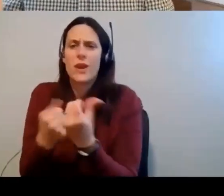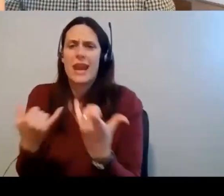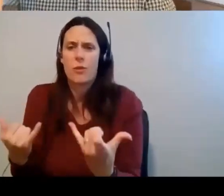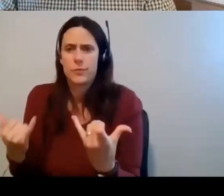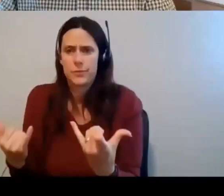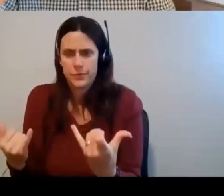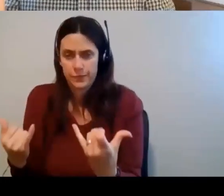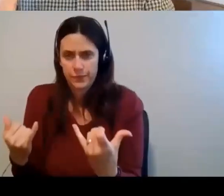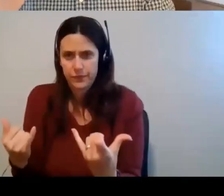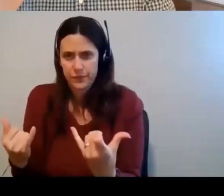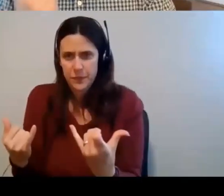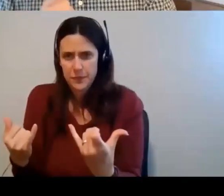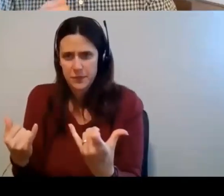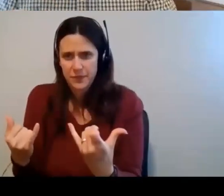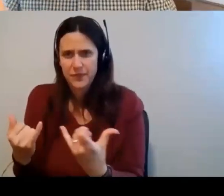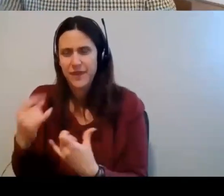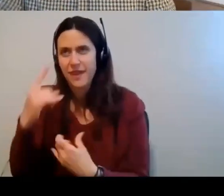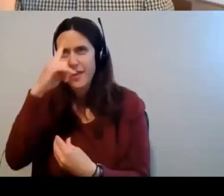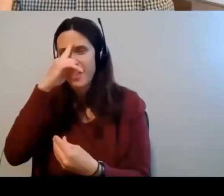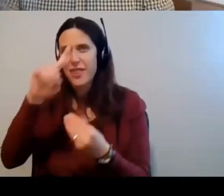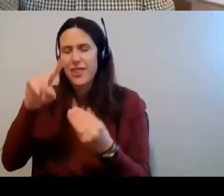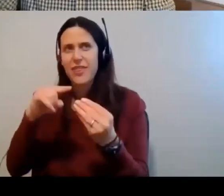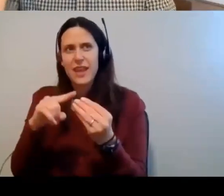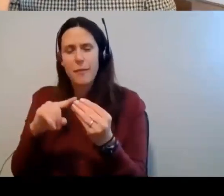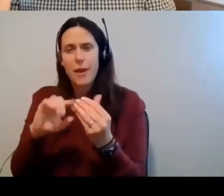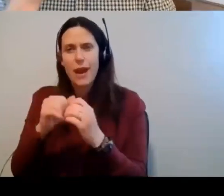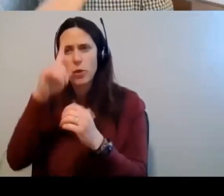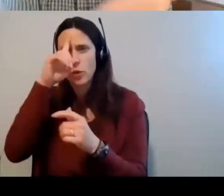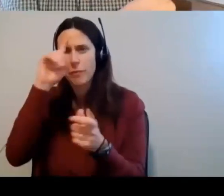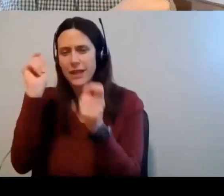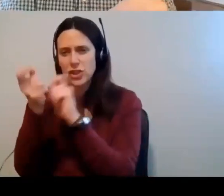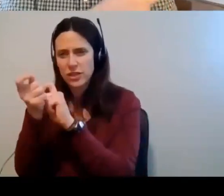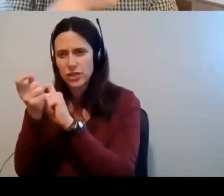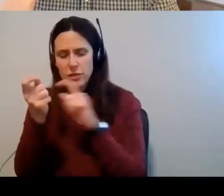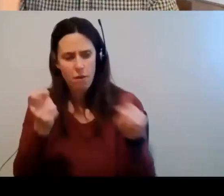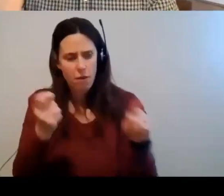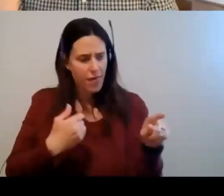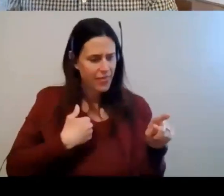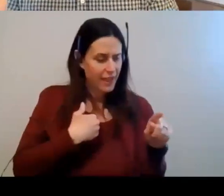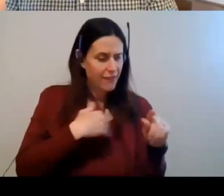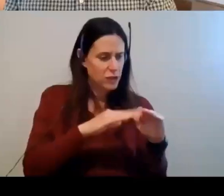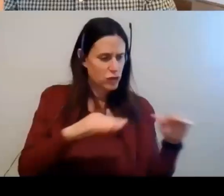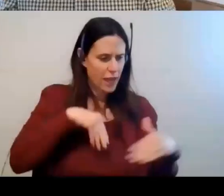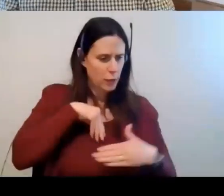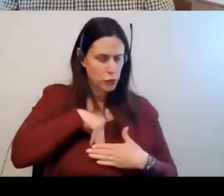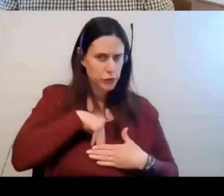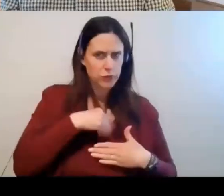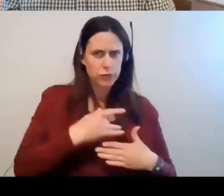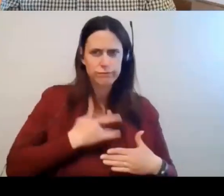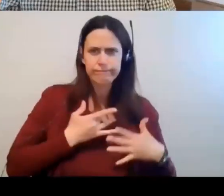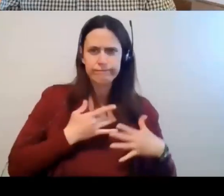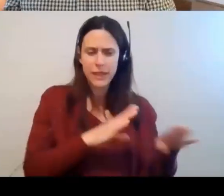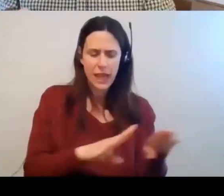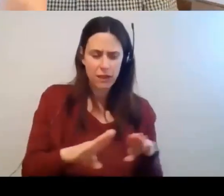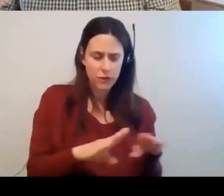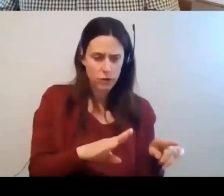And I just want to see how it changes your mind if you can think like, ooh, they have that childhood temperament. Like, would I reframe or rethink